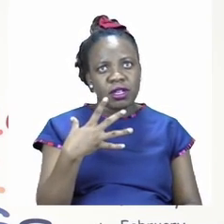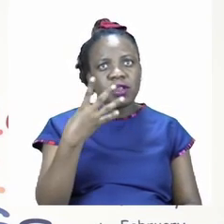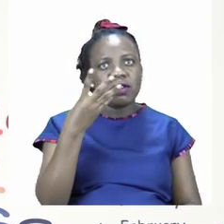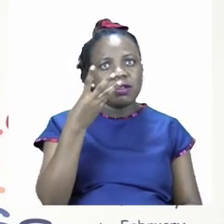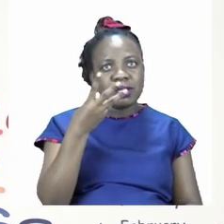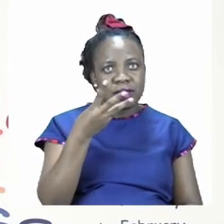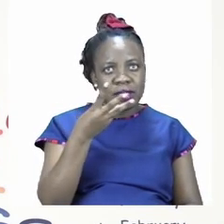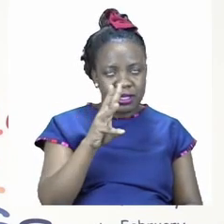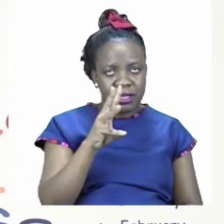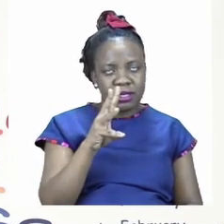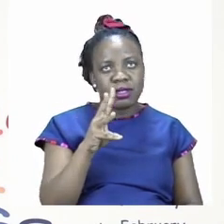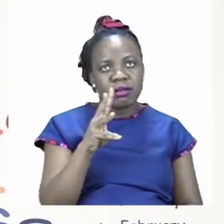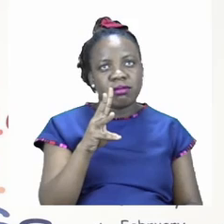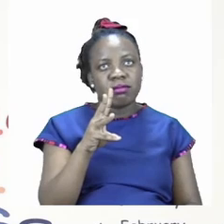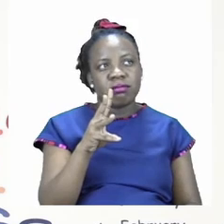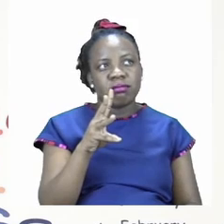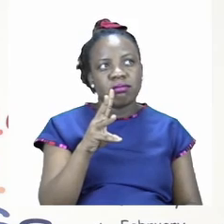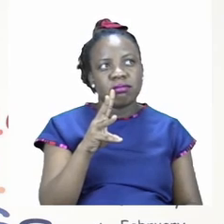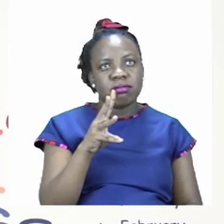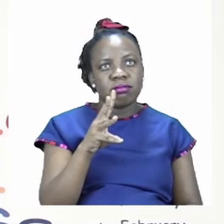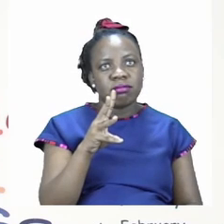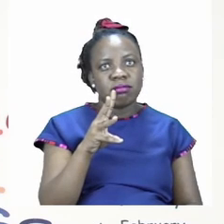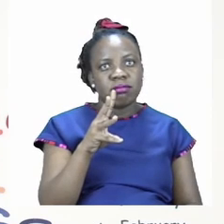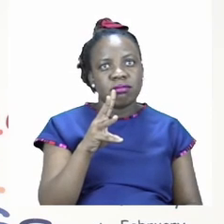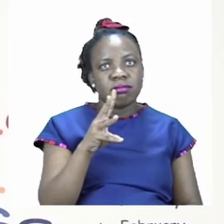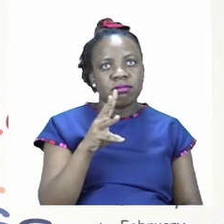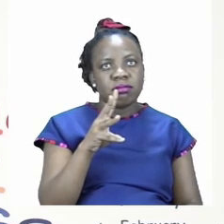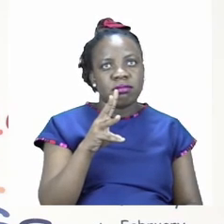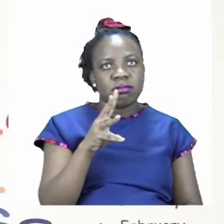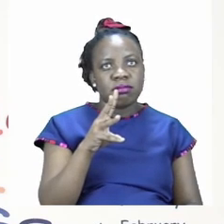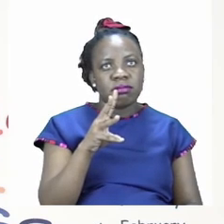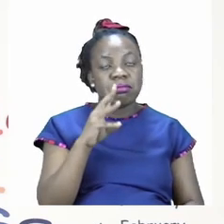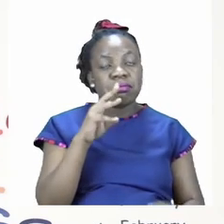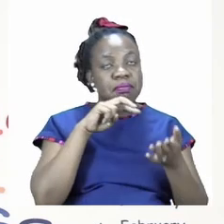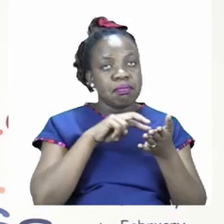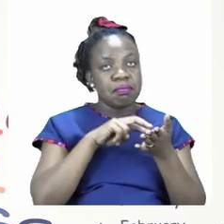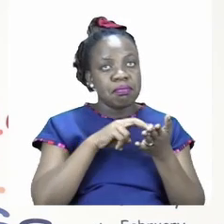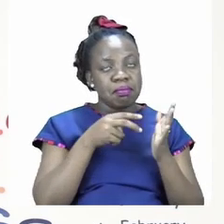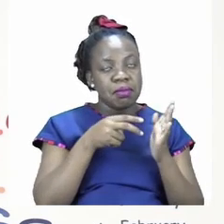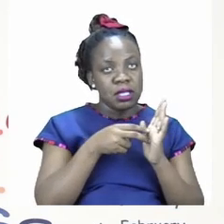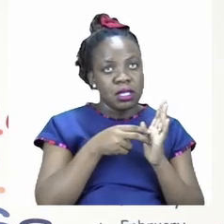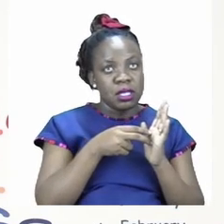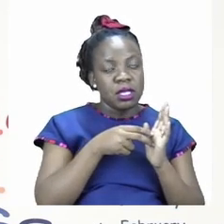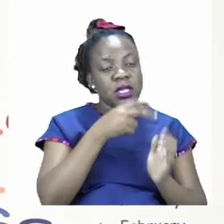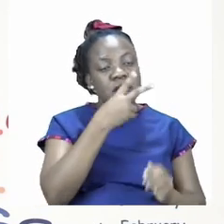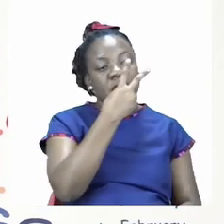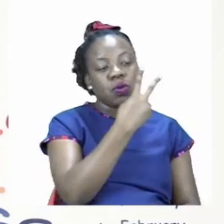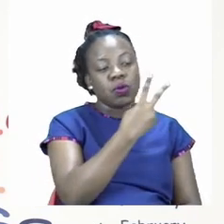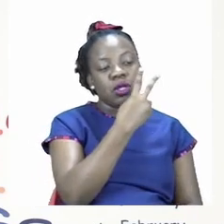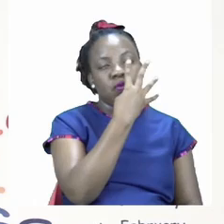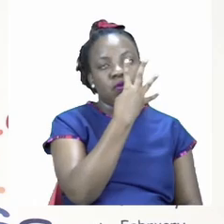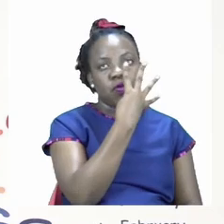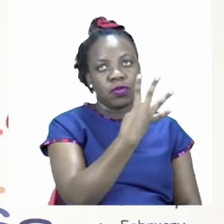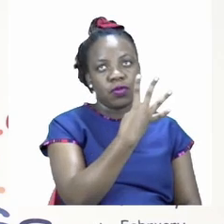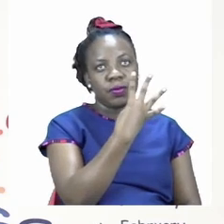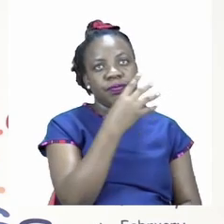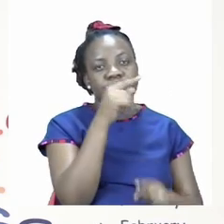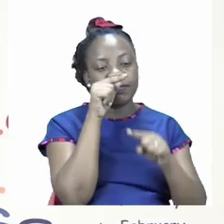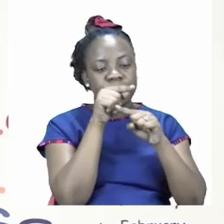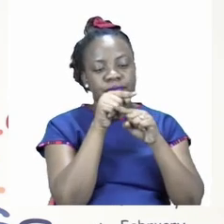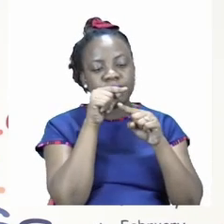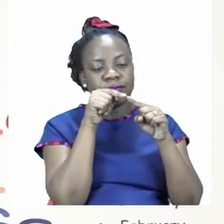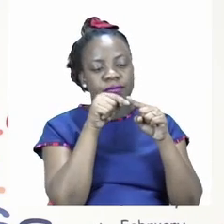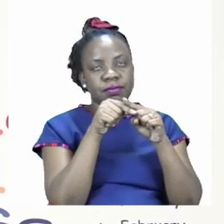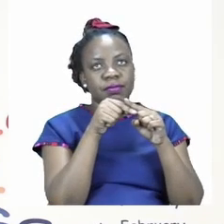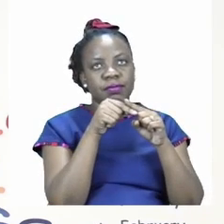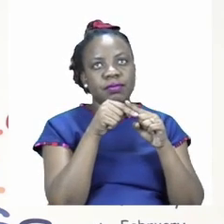5, 6. So that means if we say 24 divided by